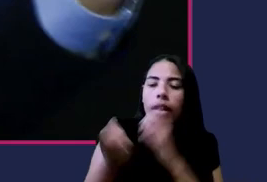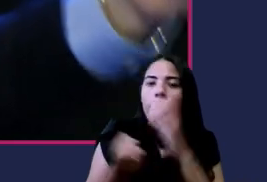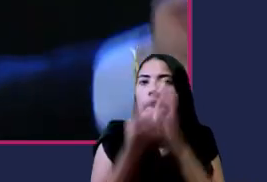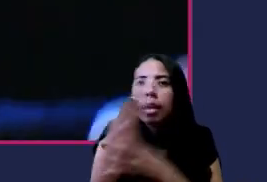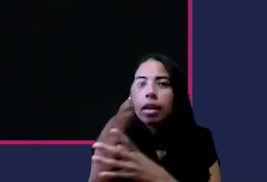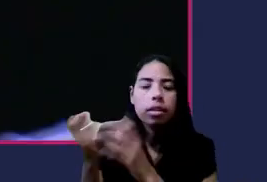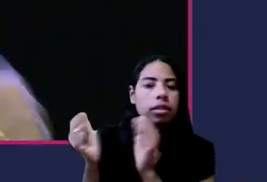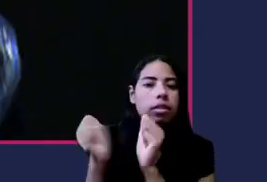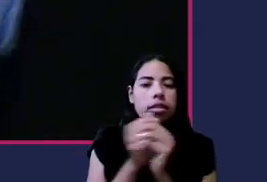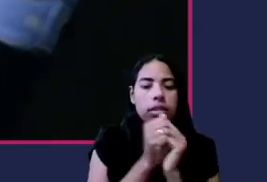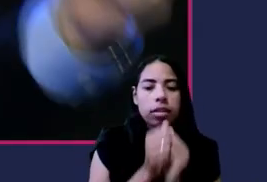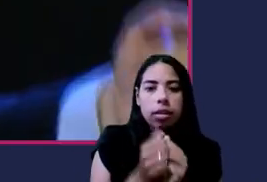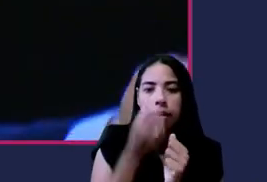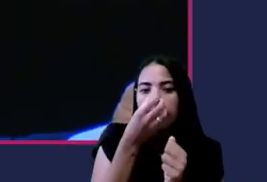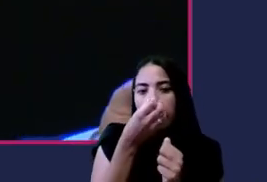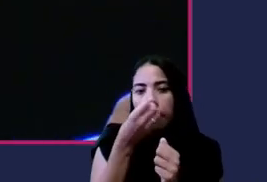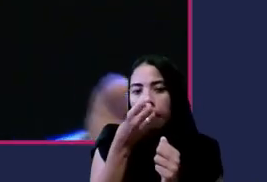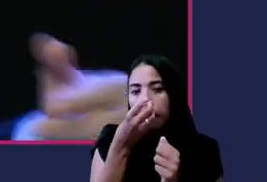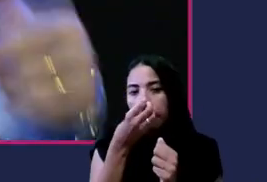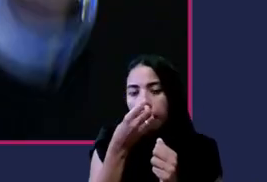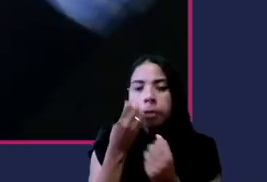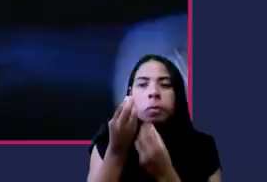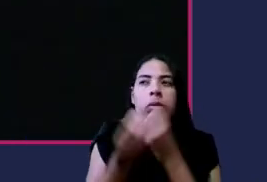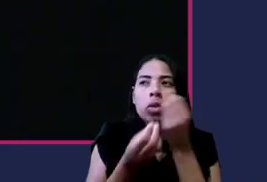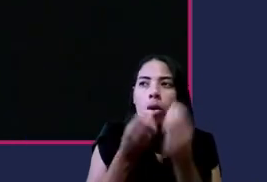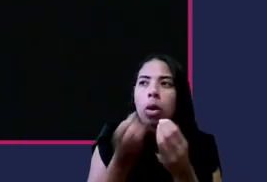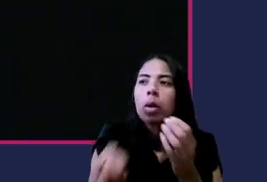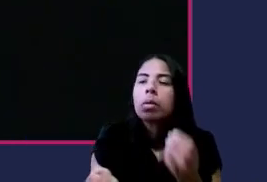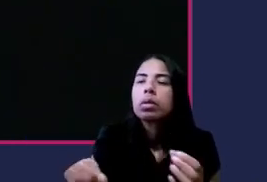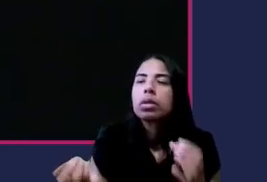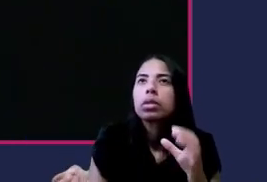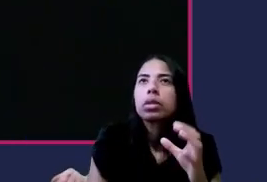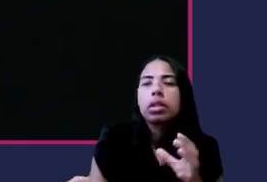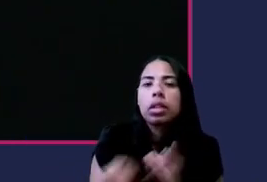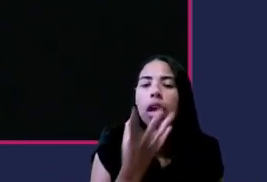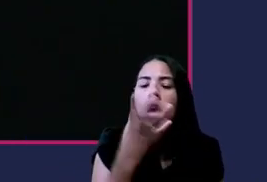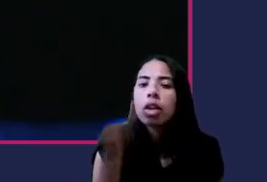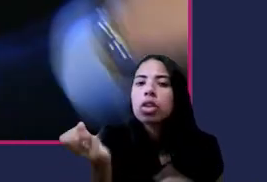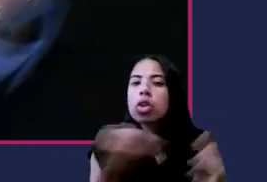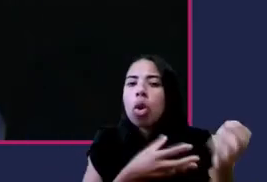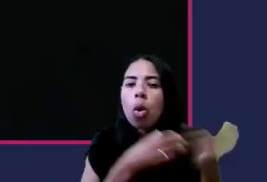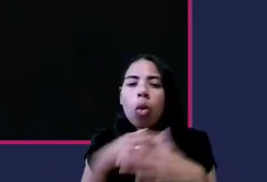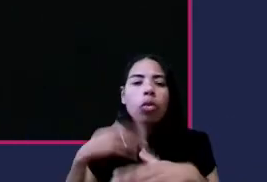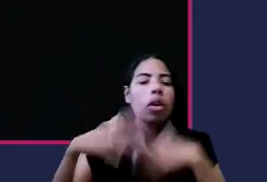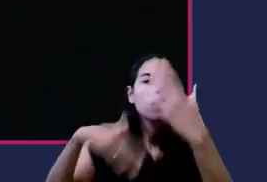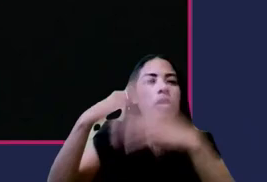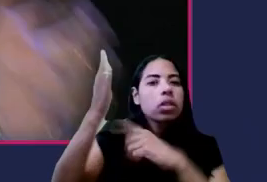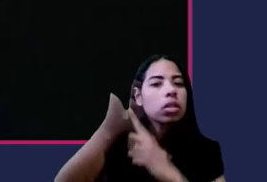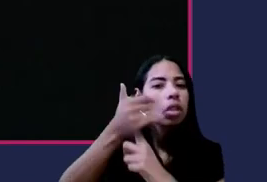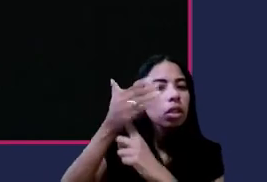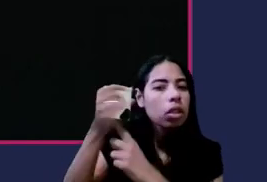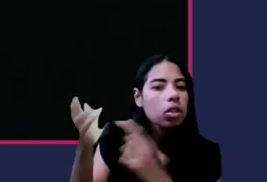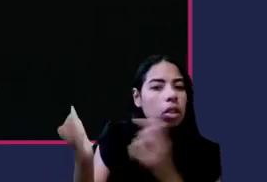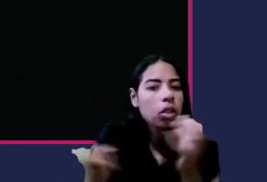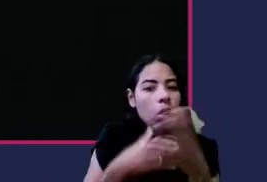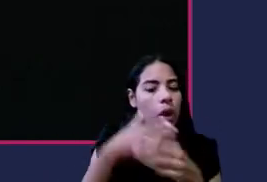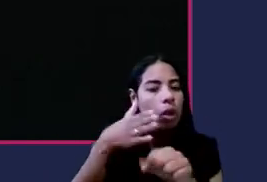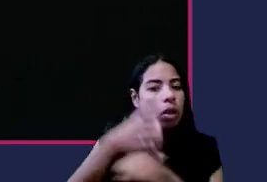But innovation is not carried out by robots. It has to be done by a human brain, which